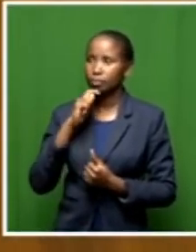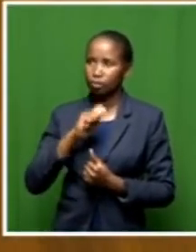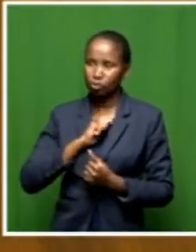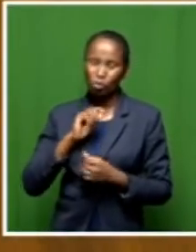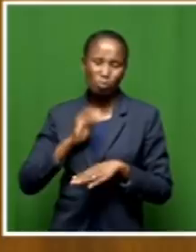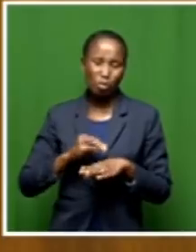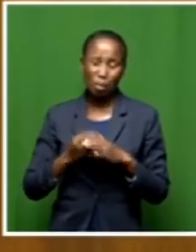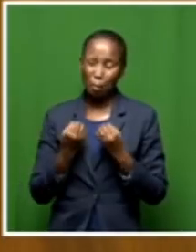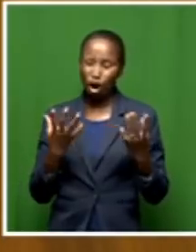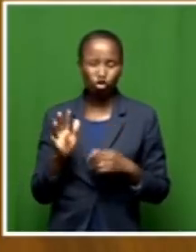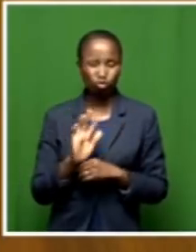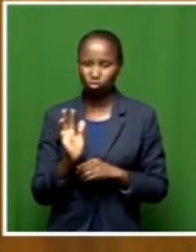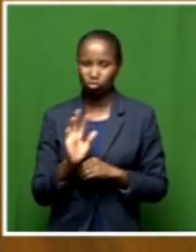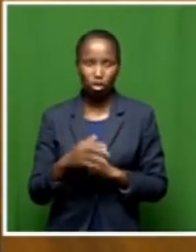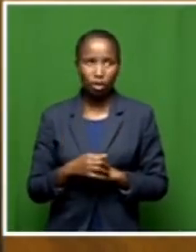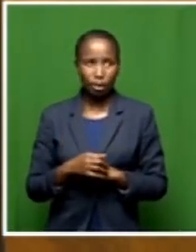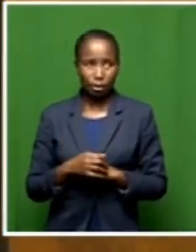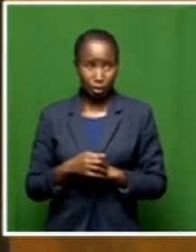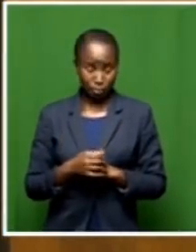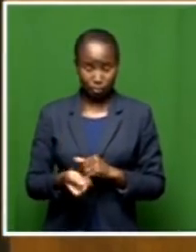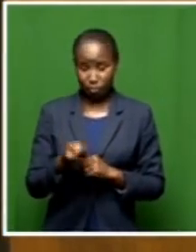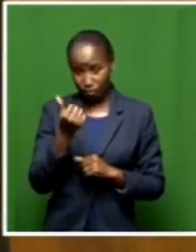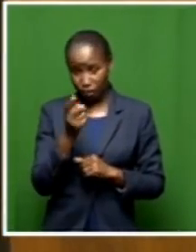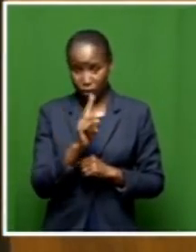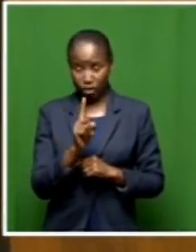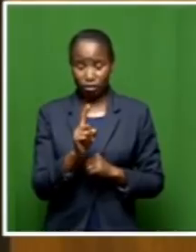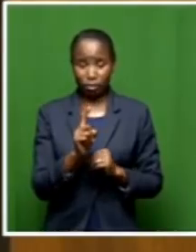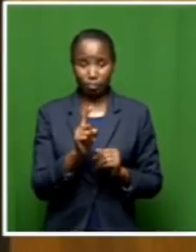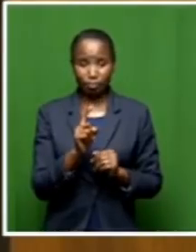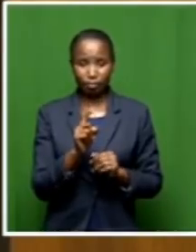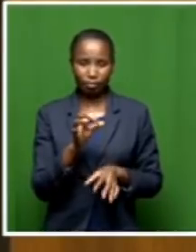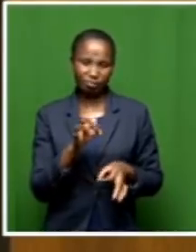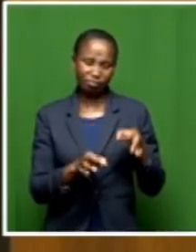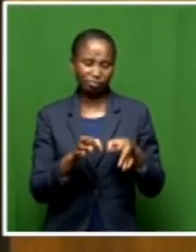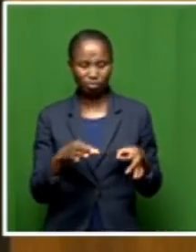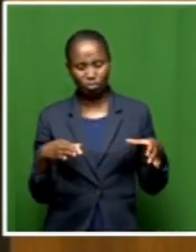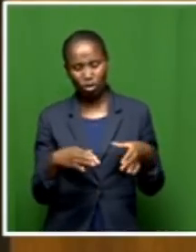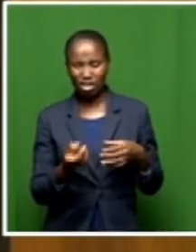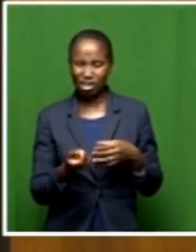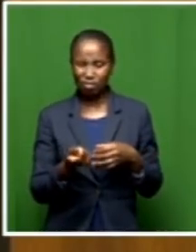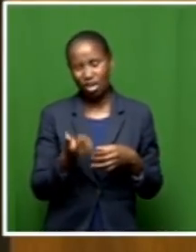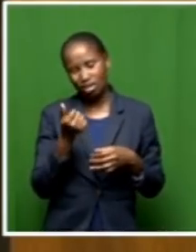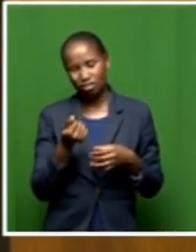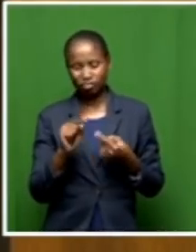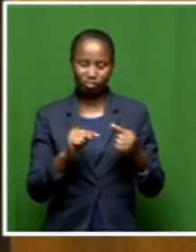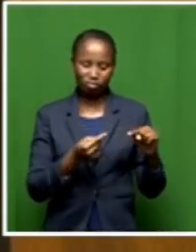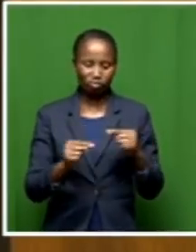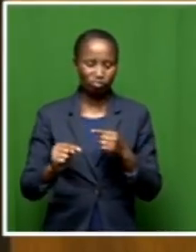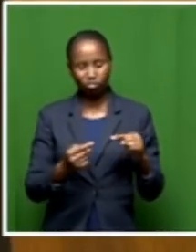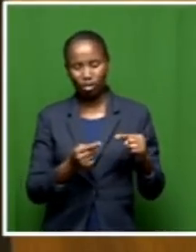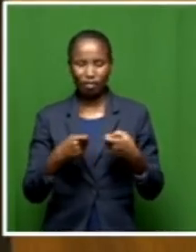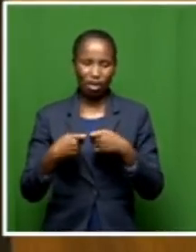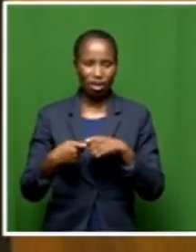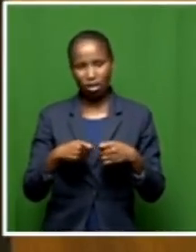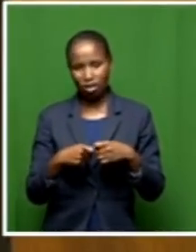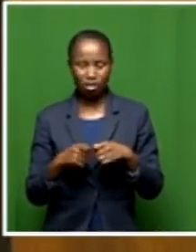parties, there was small fights against one another, but no major problems that we've received here